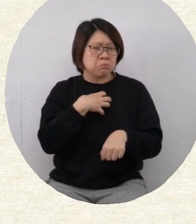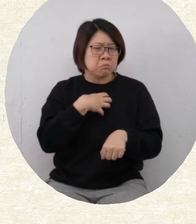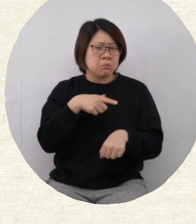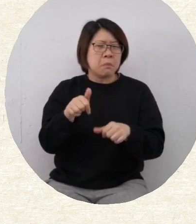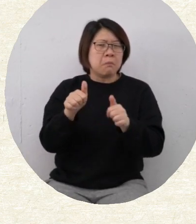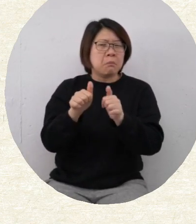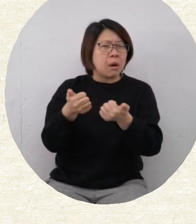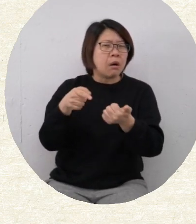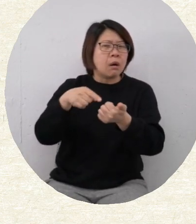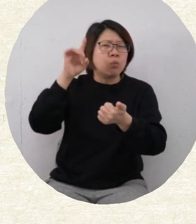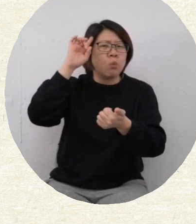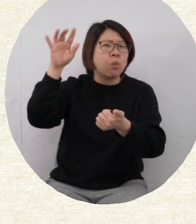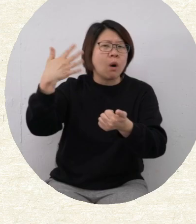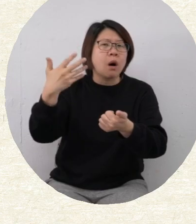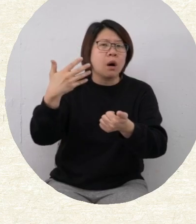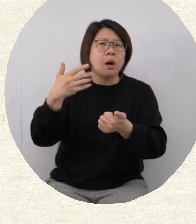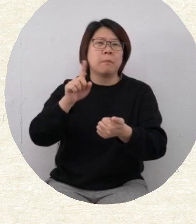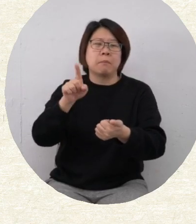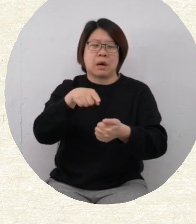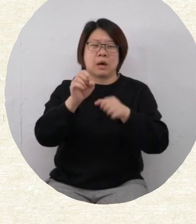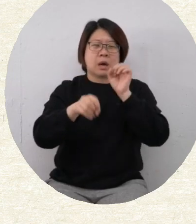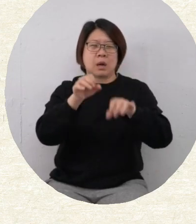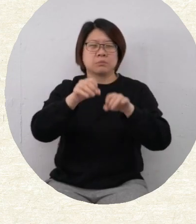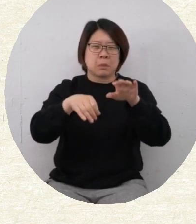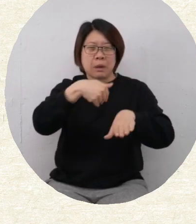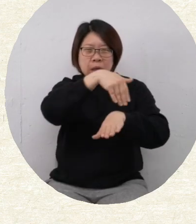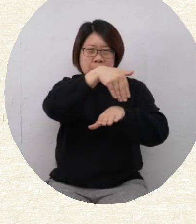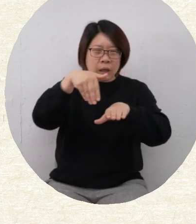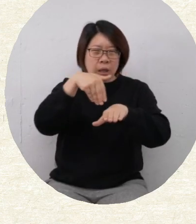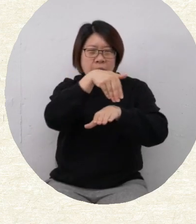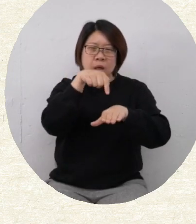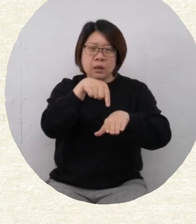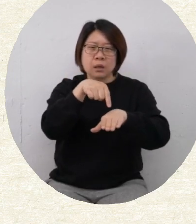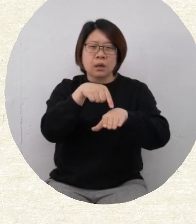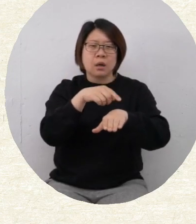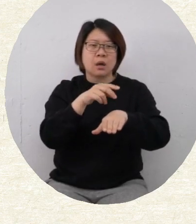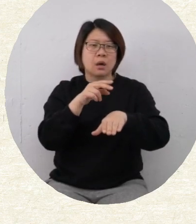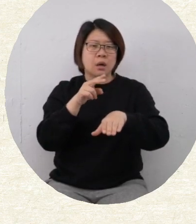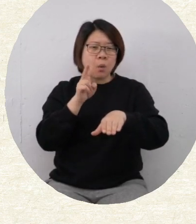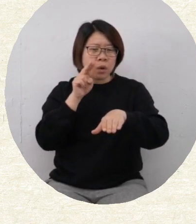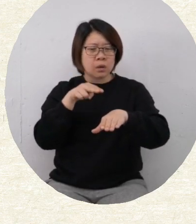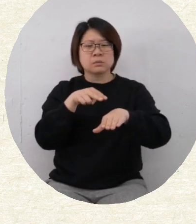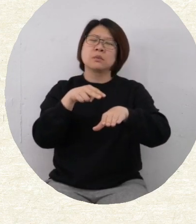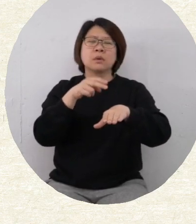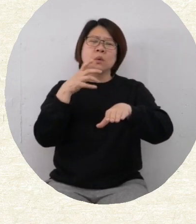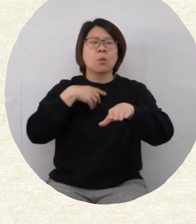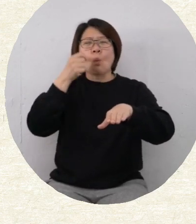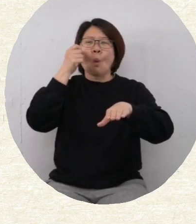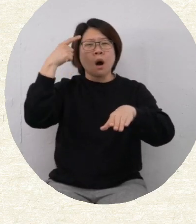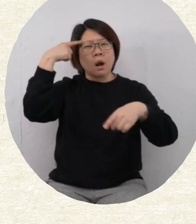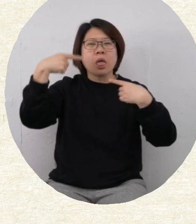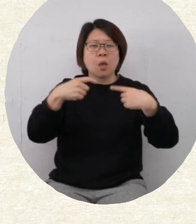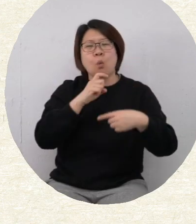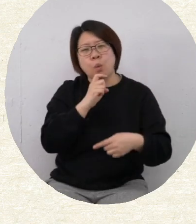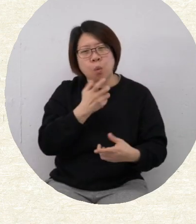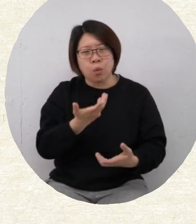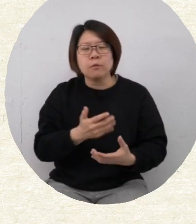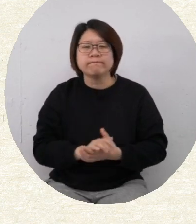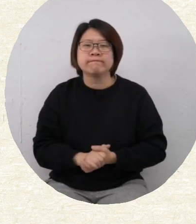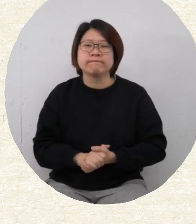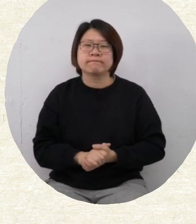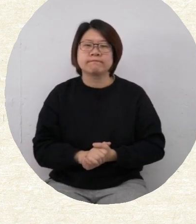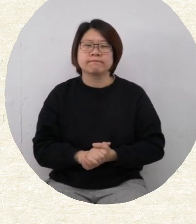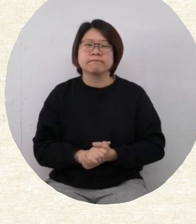are, even if they're not very knowledgeable, they know celadon. They kind of recognize that as this